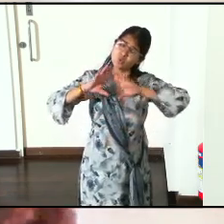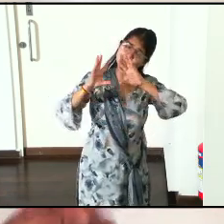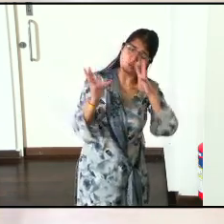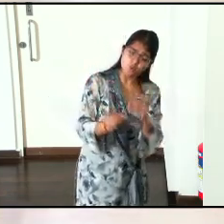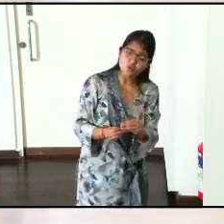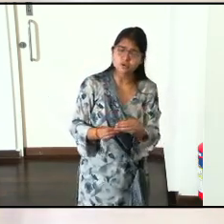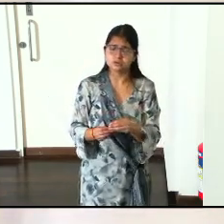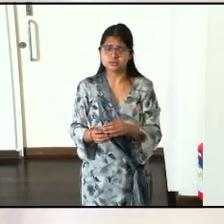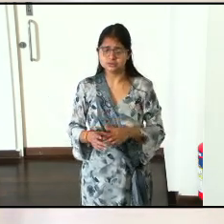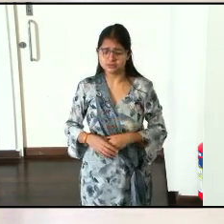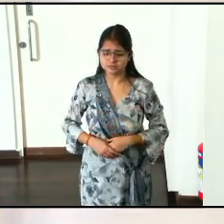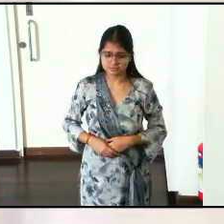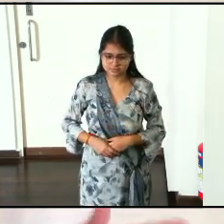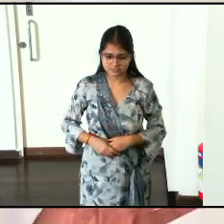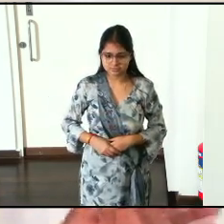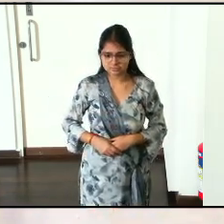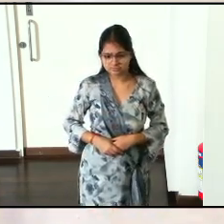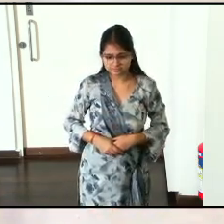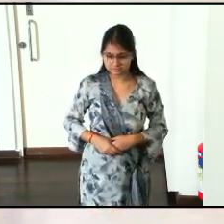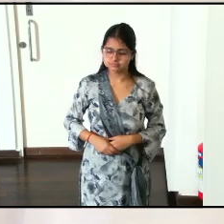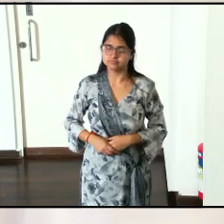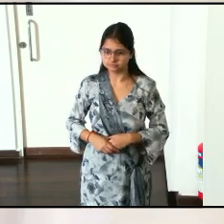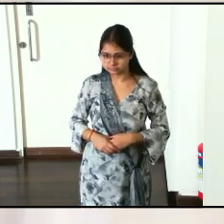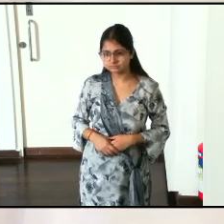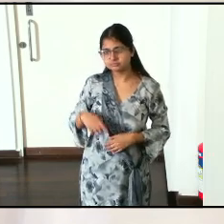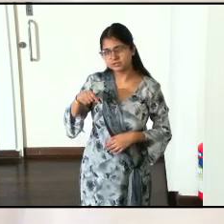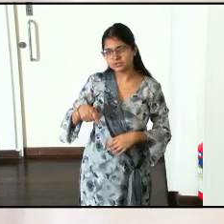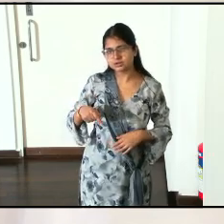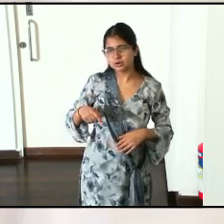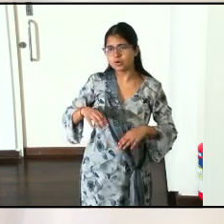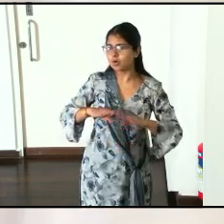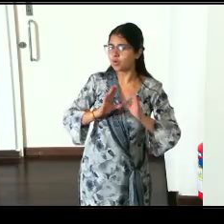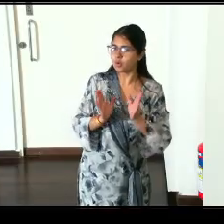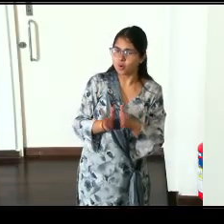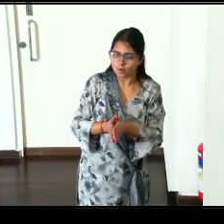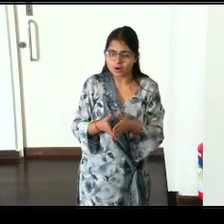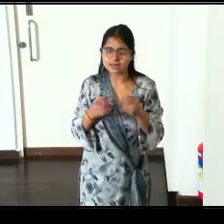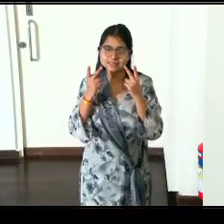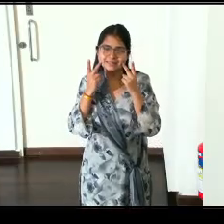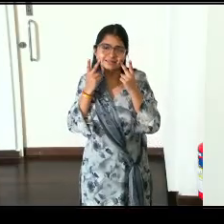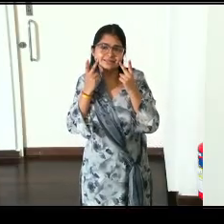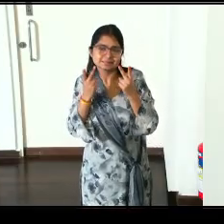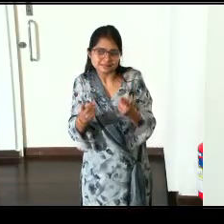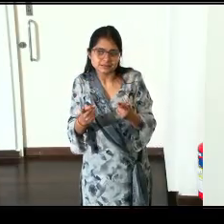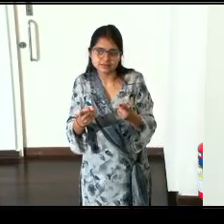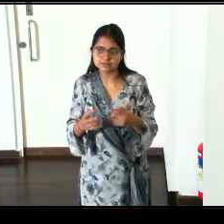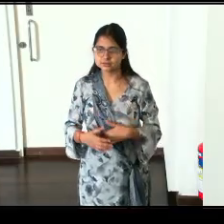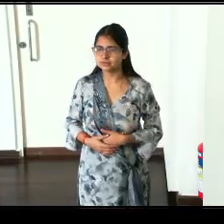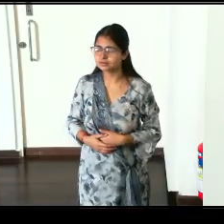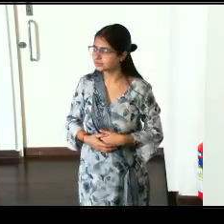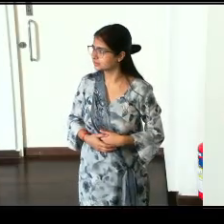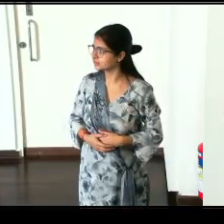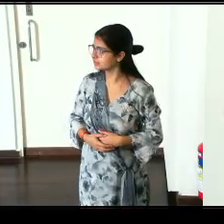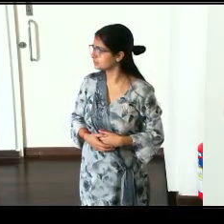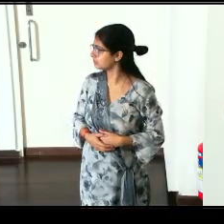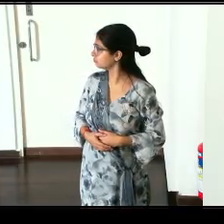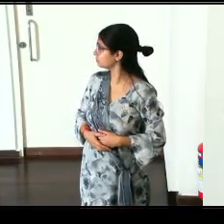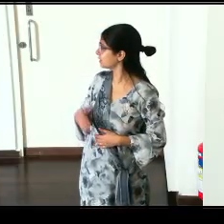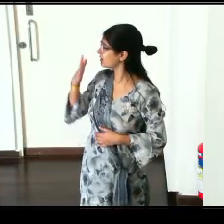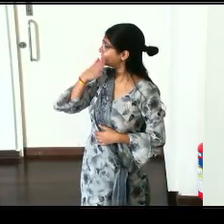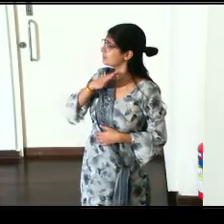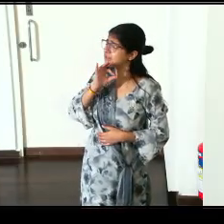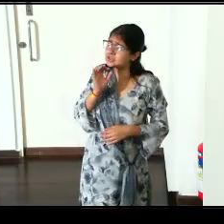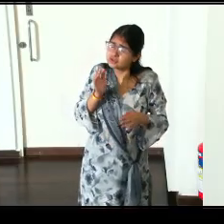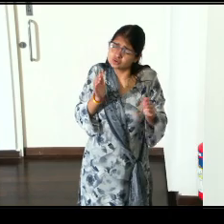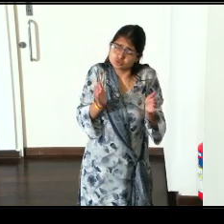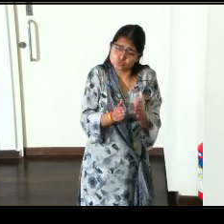can continue. This already you have seen. I wanted to bring this because it's such a lovely